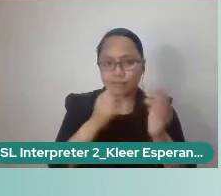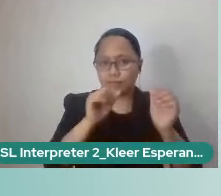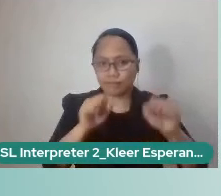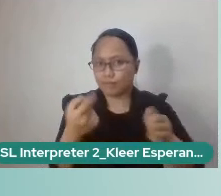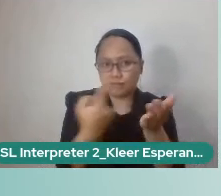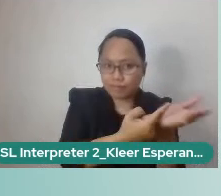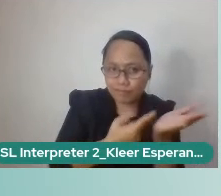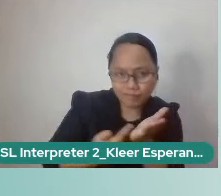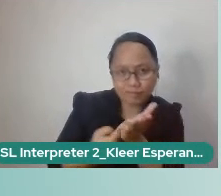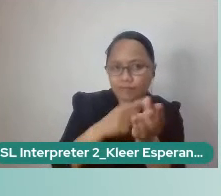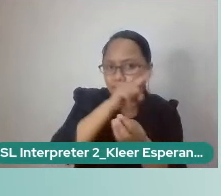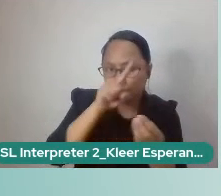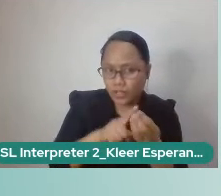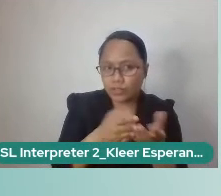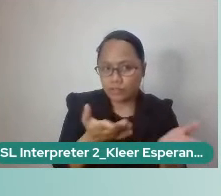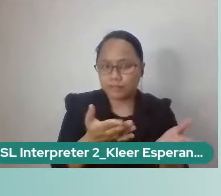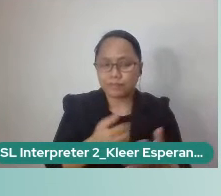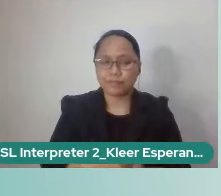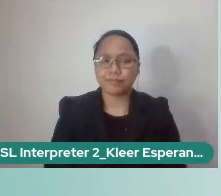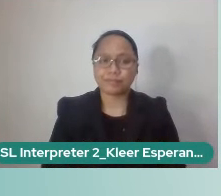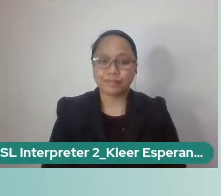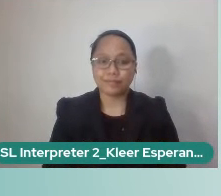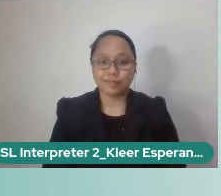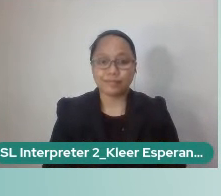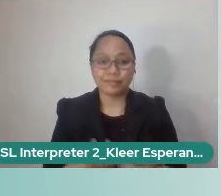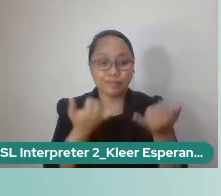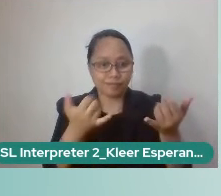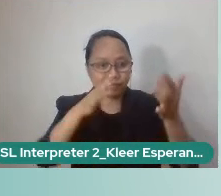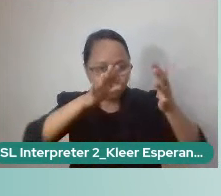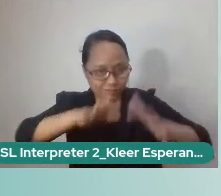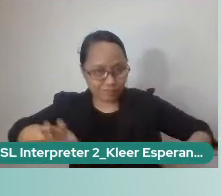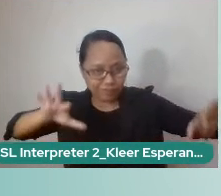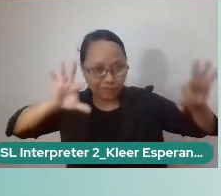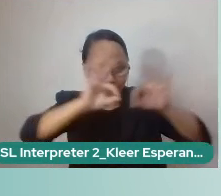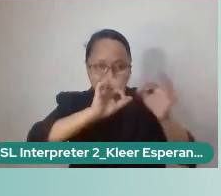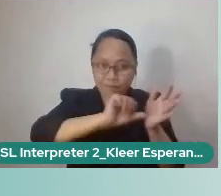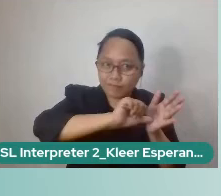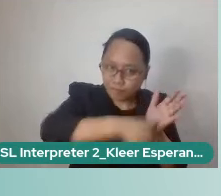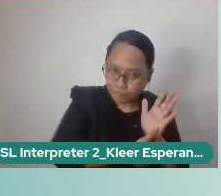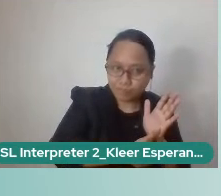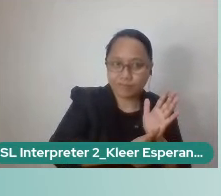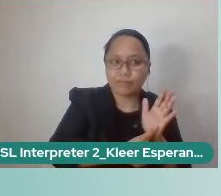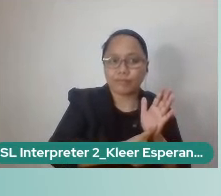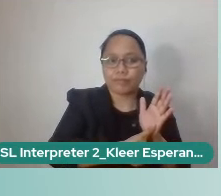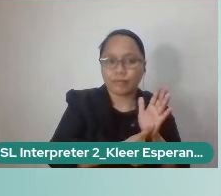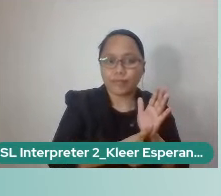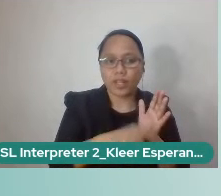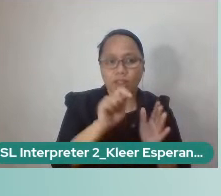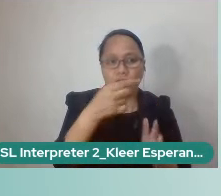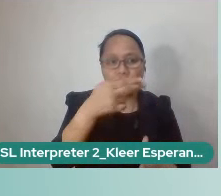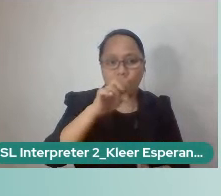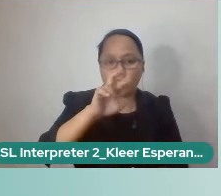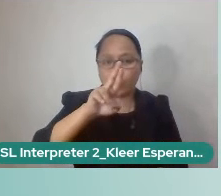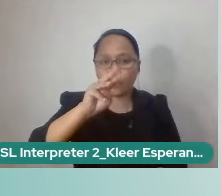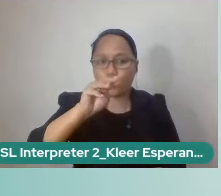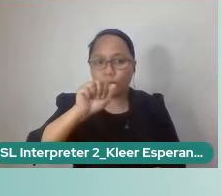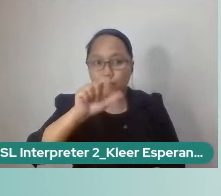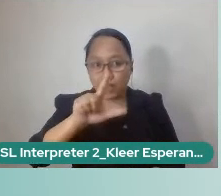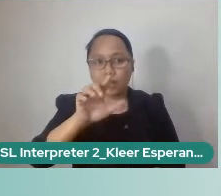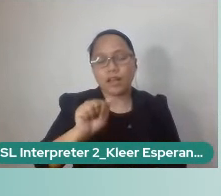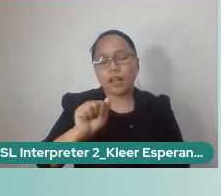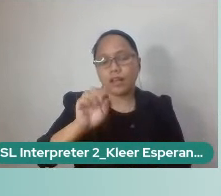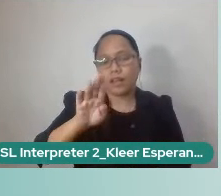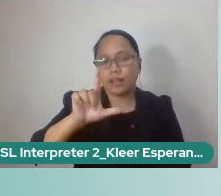day. So for treatment about thermal ablation, we have been training people, and our